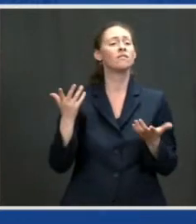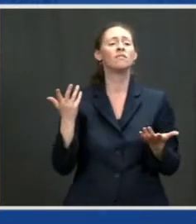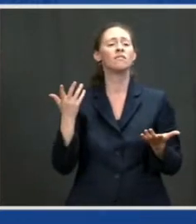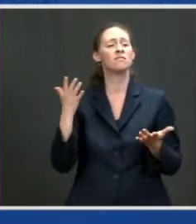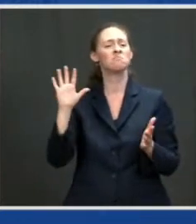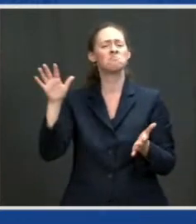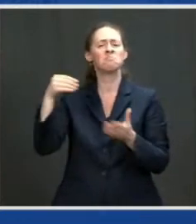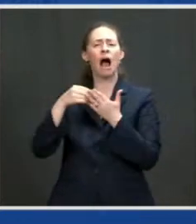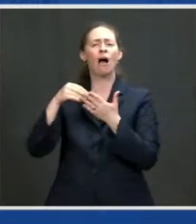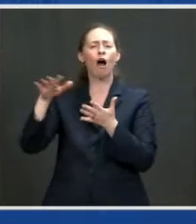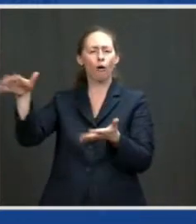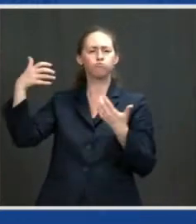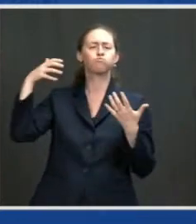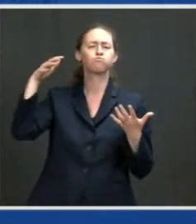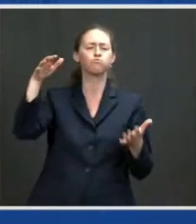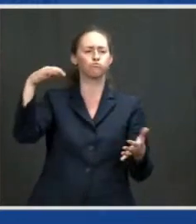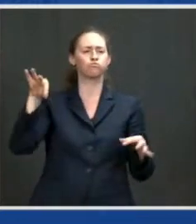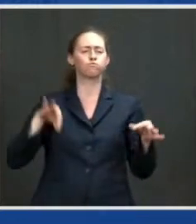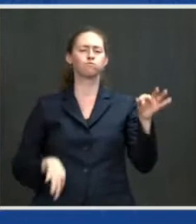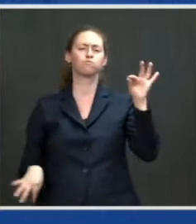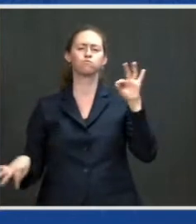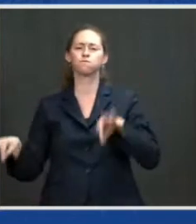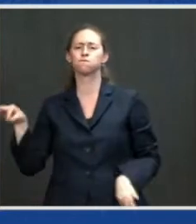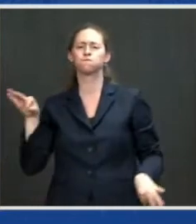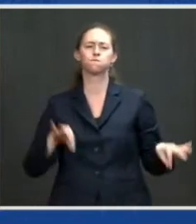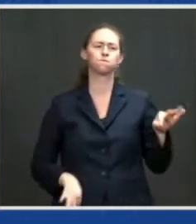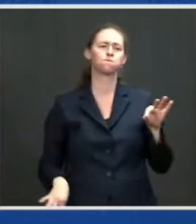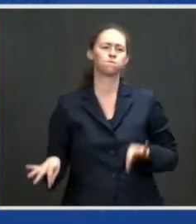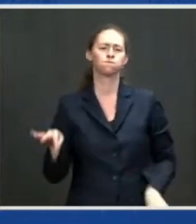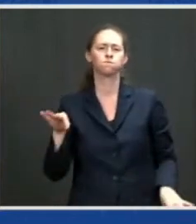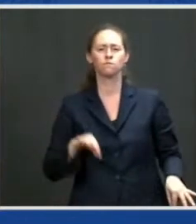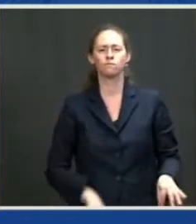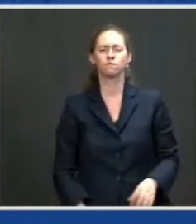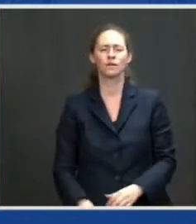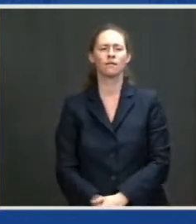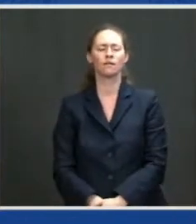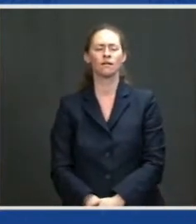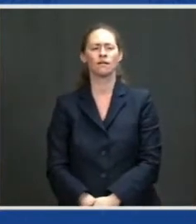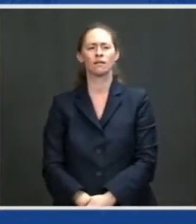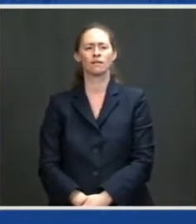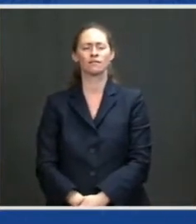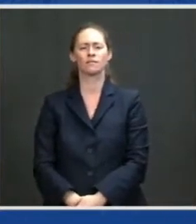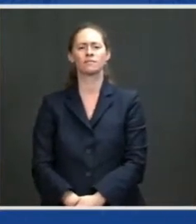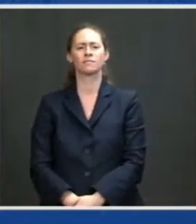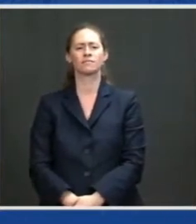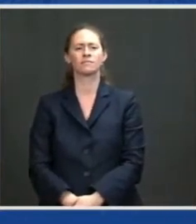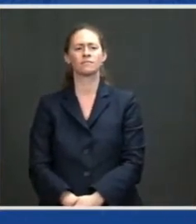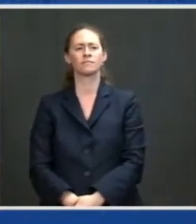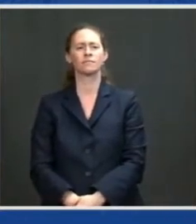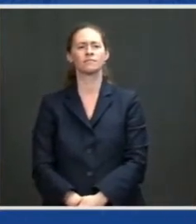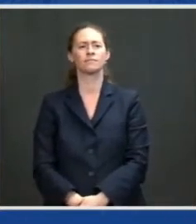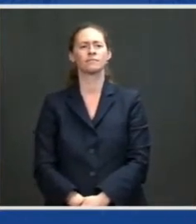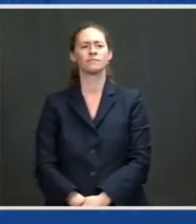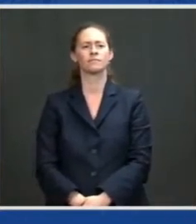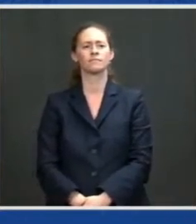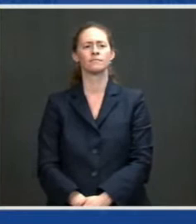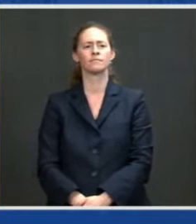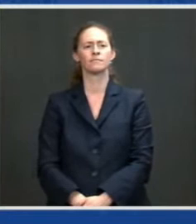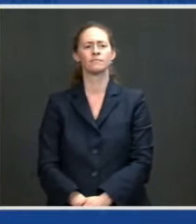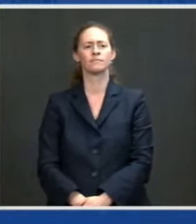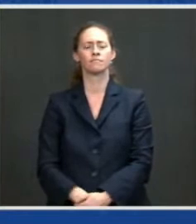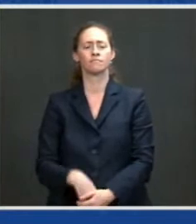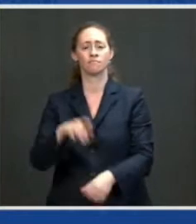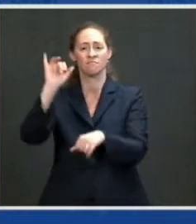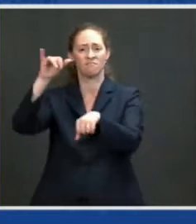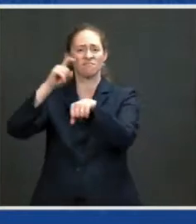capitalism has incentives. One of the worst votes ever made was during the Clinton administration. Say a